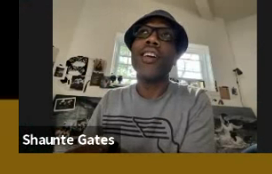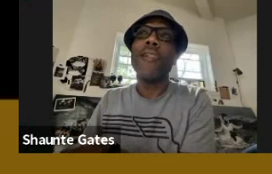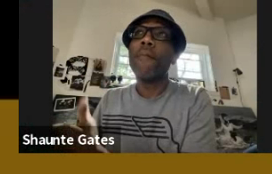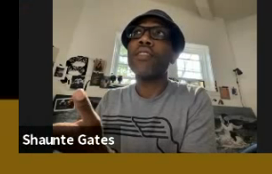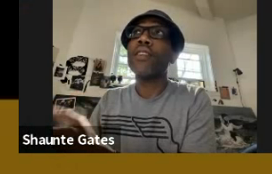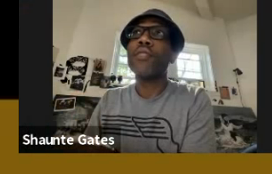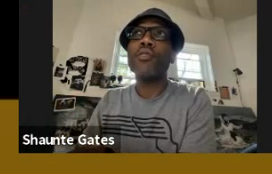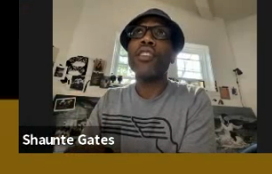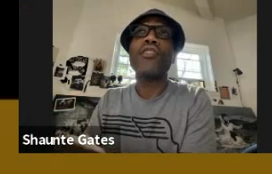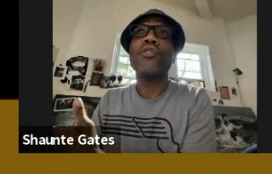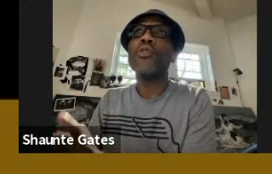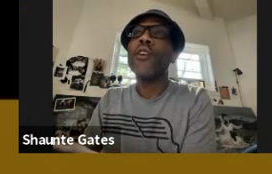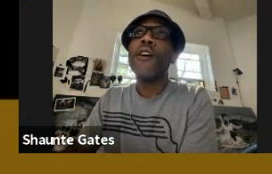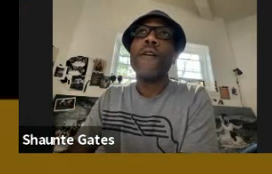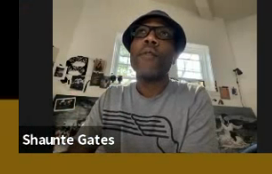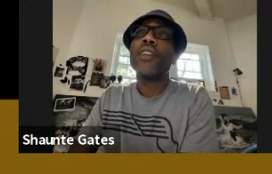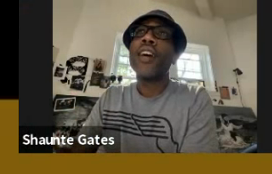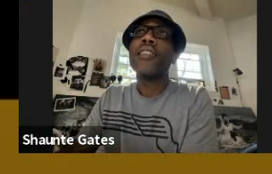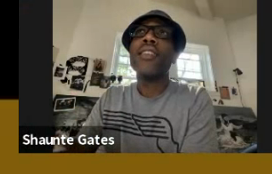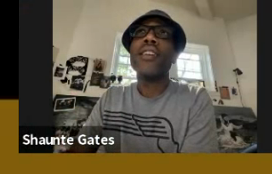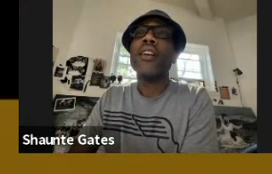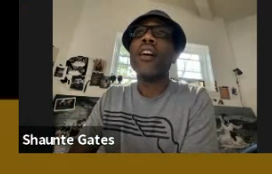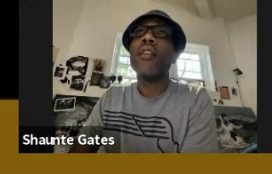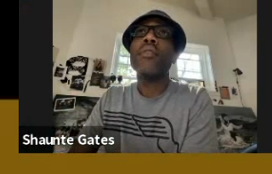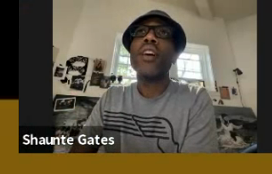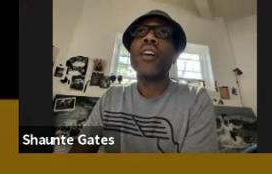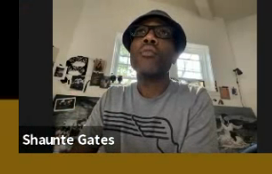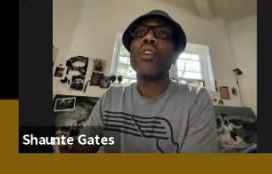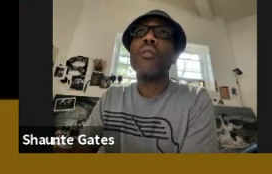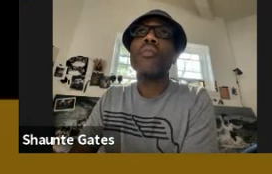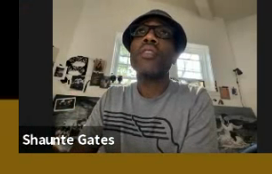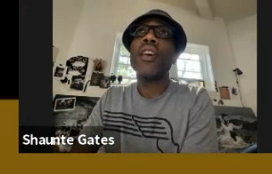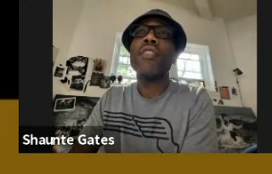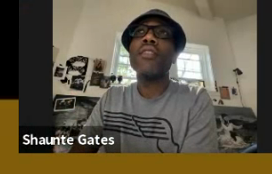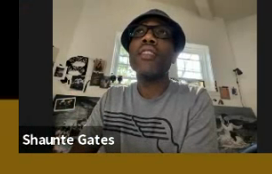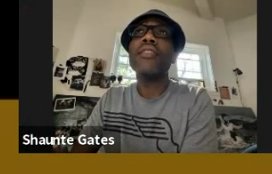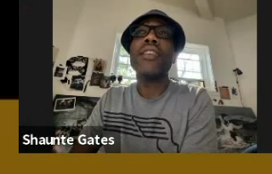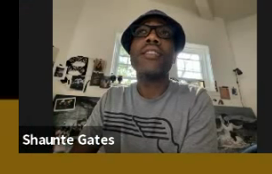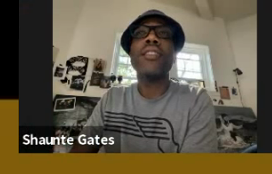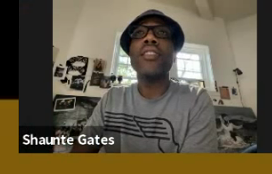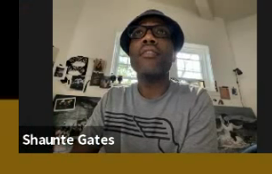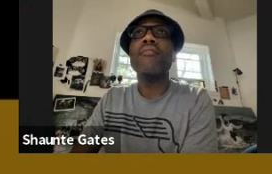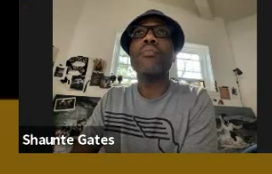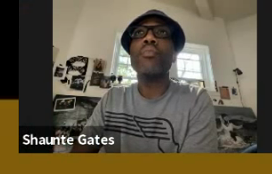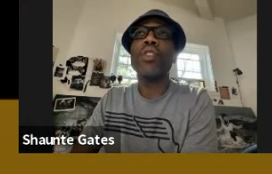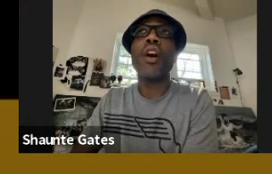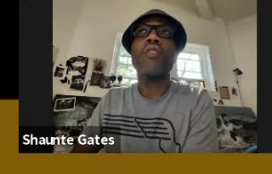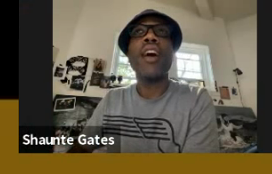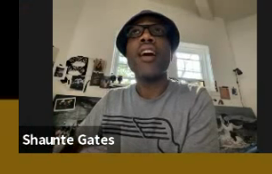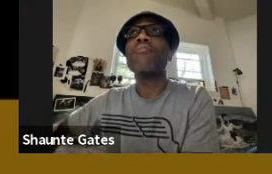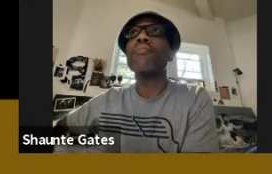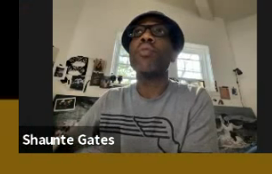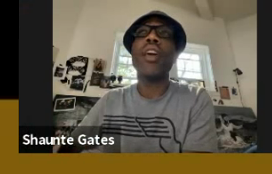kids. I mean, at the same time, I was a kid too. I was like 19. These cats were 17 and 16, you